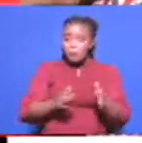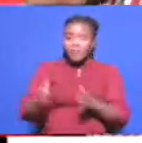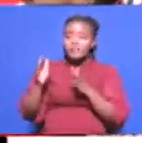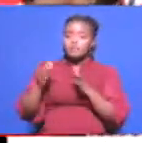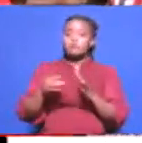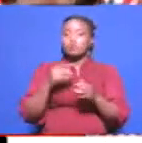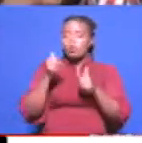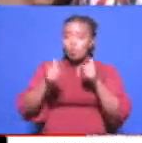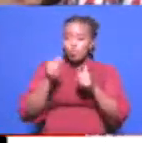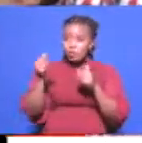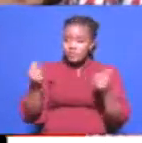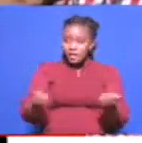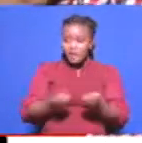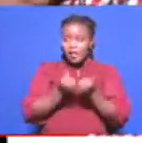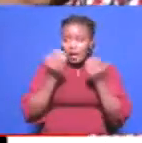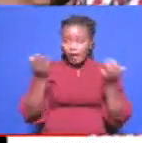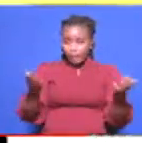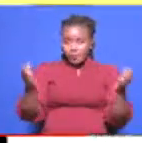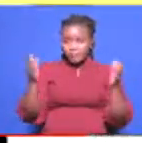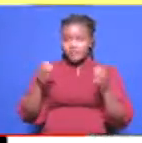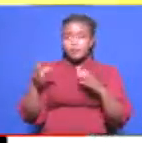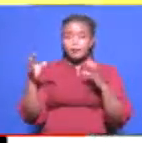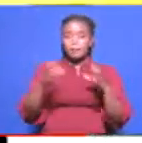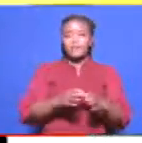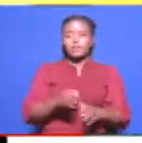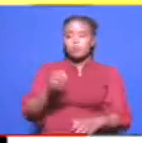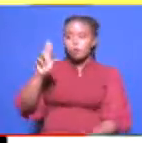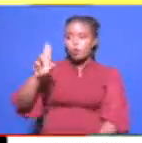happened in the party of UDA.